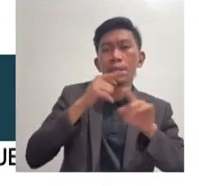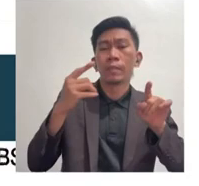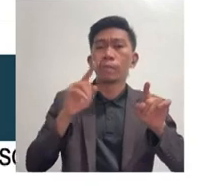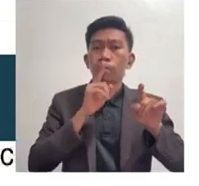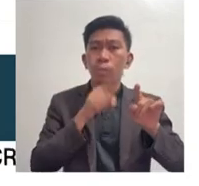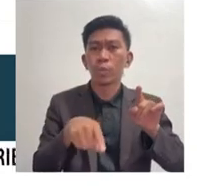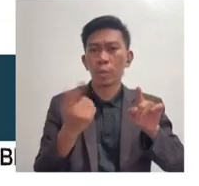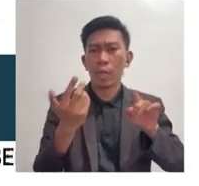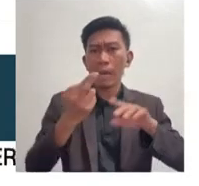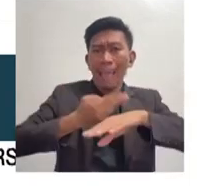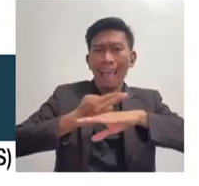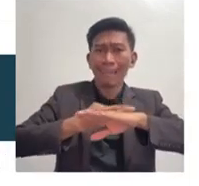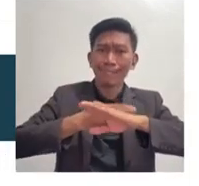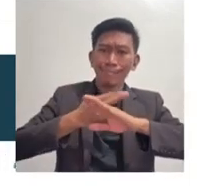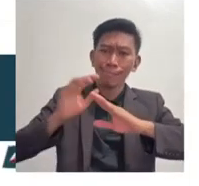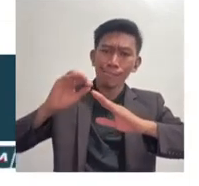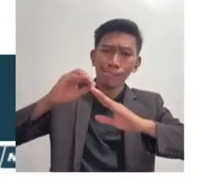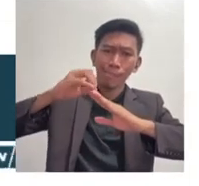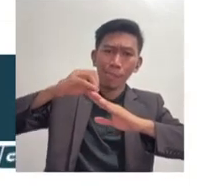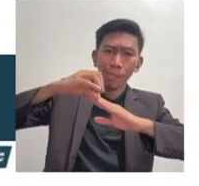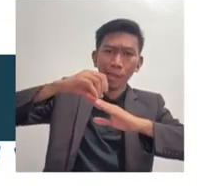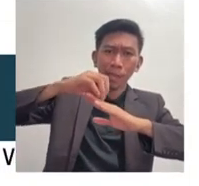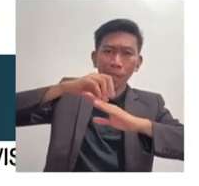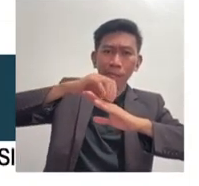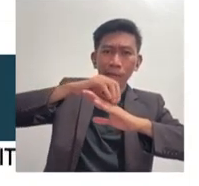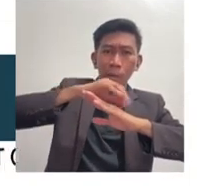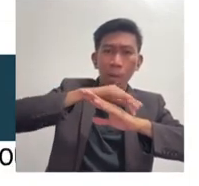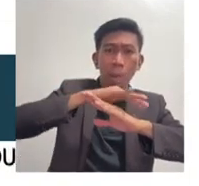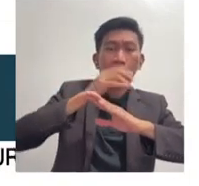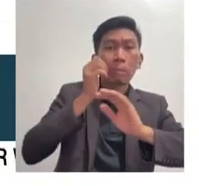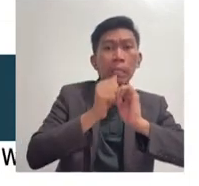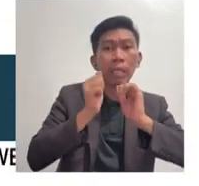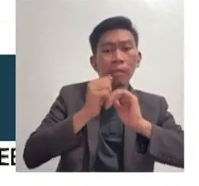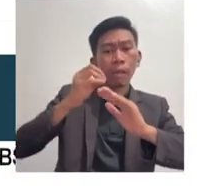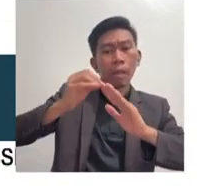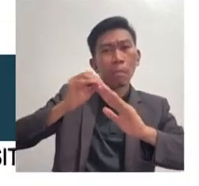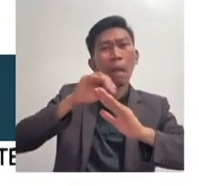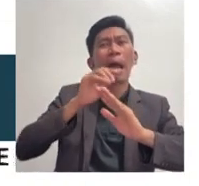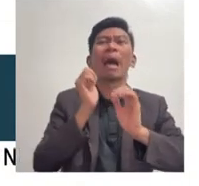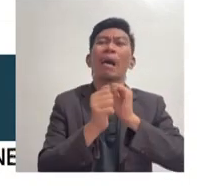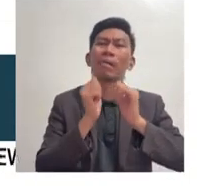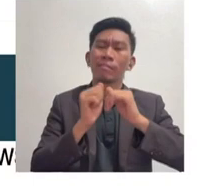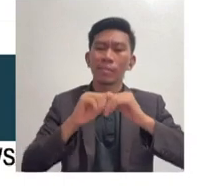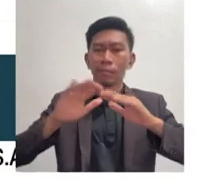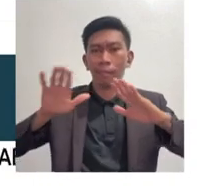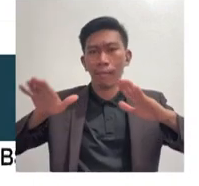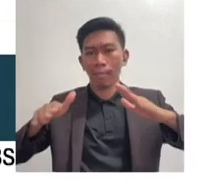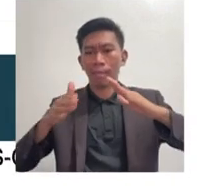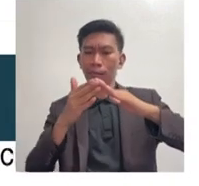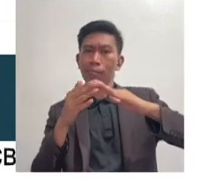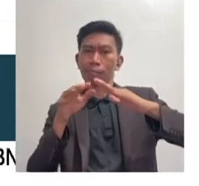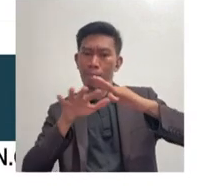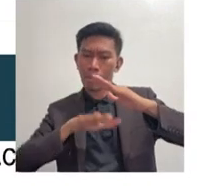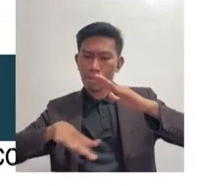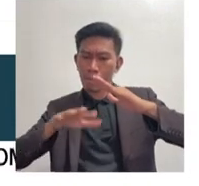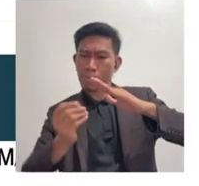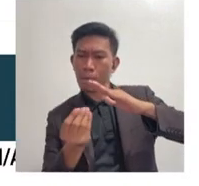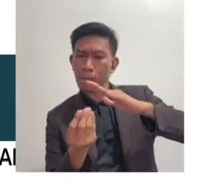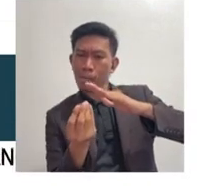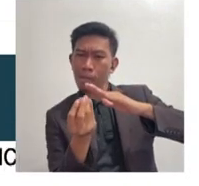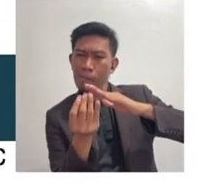significant because this means that material is being pushed beneath the neck of the volcano.